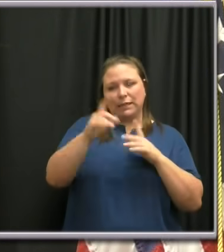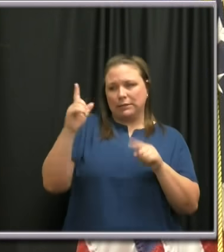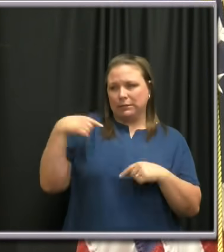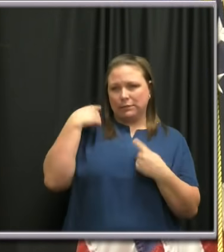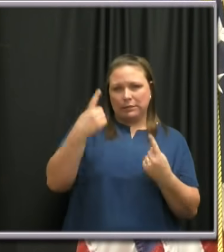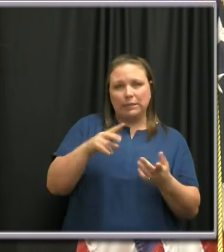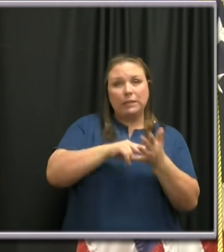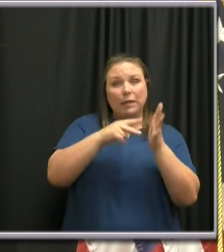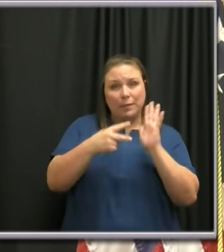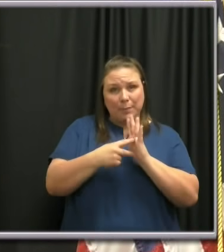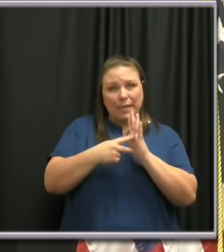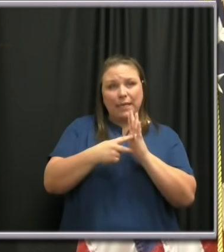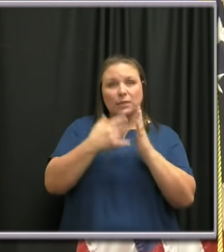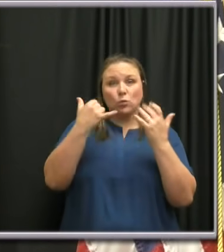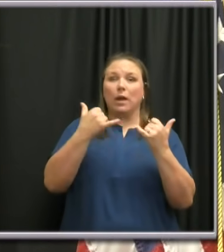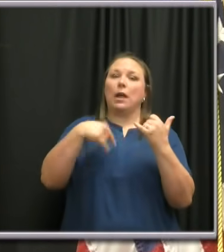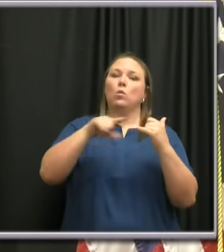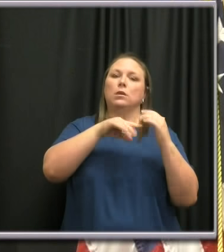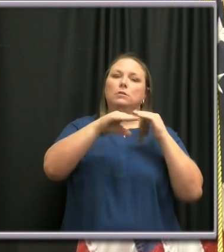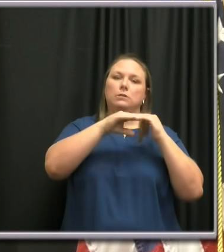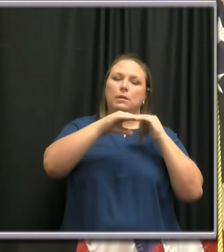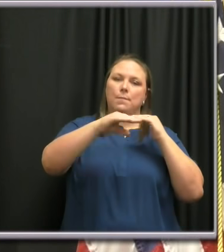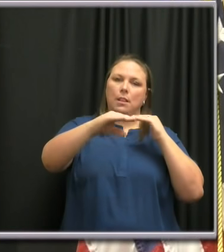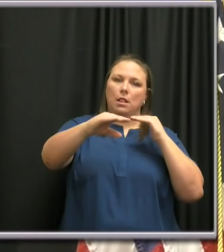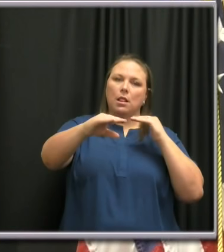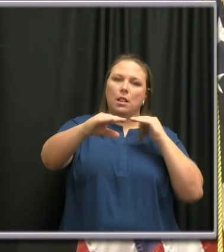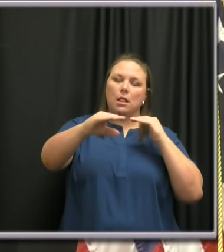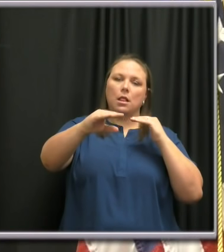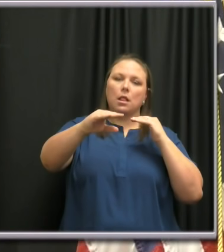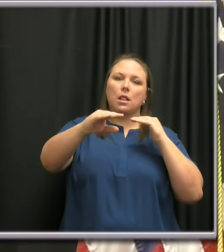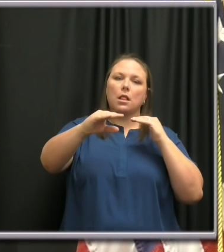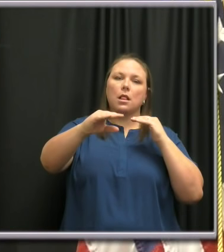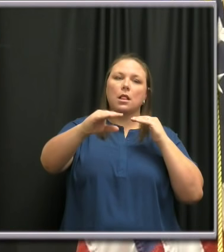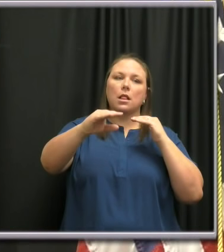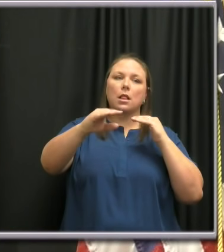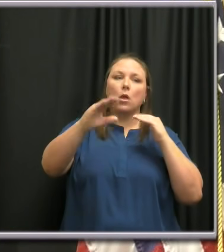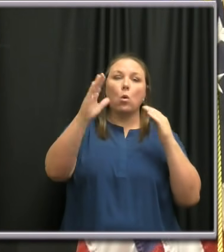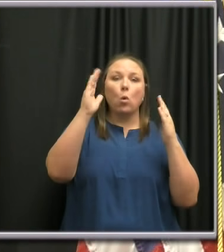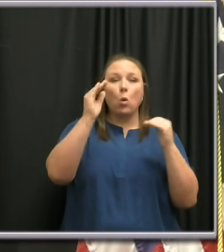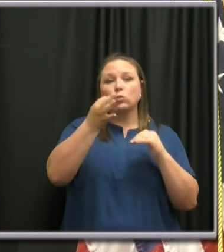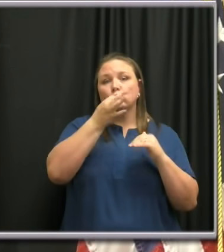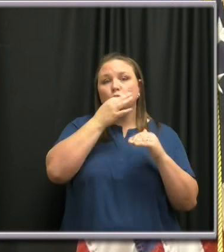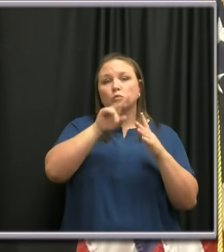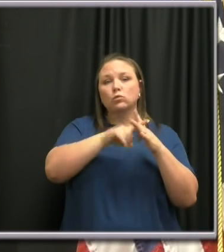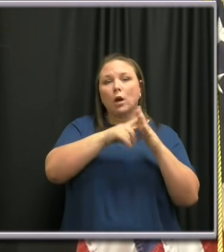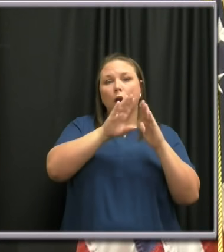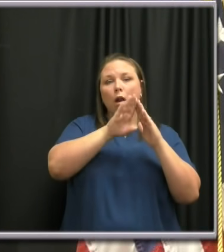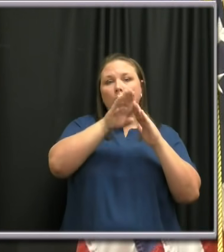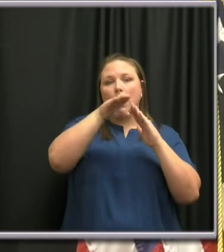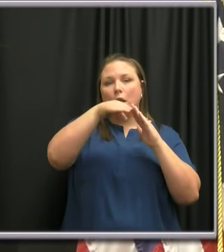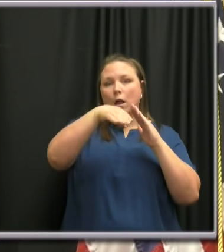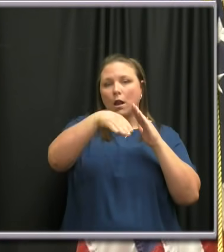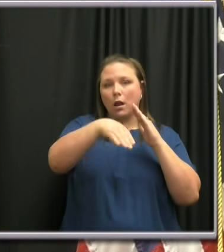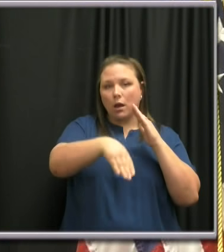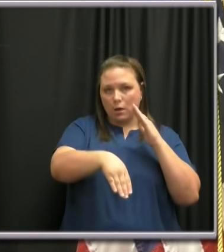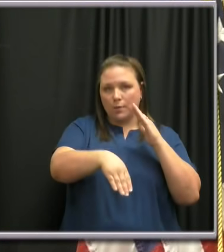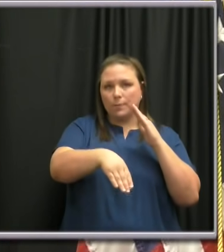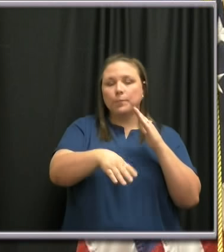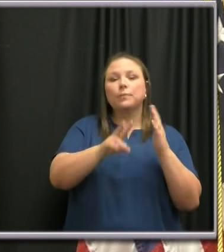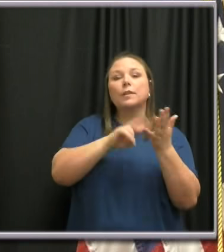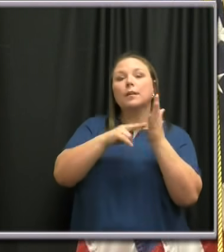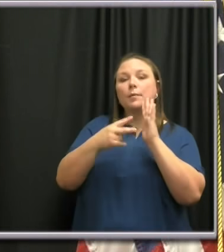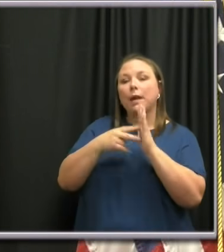are actually pretty stable for us. And if anything, we can expect the numbers to start going down. In other words,